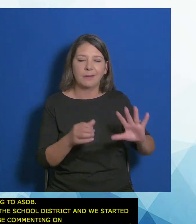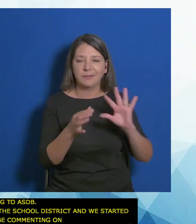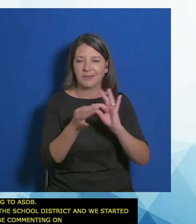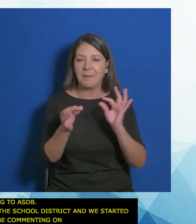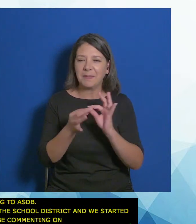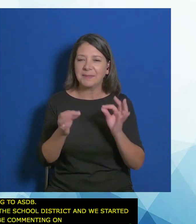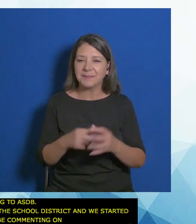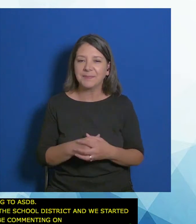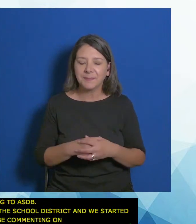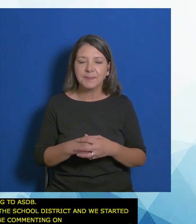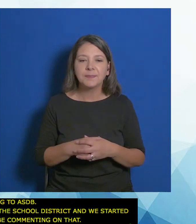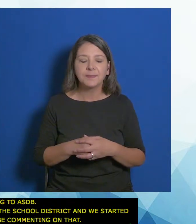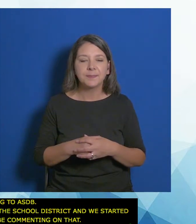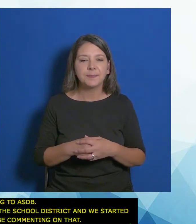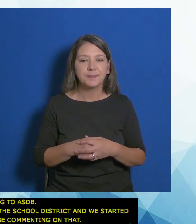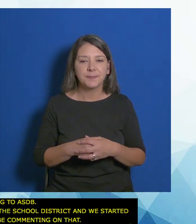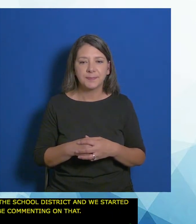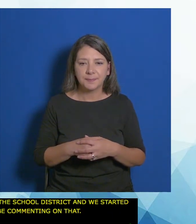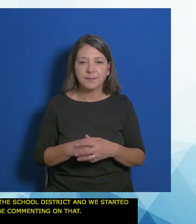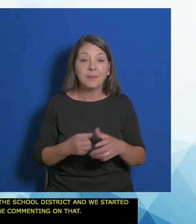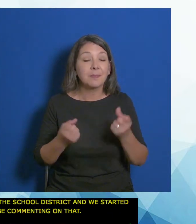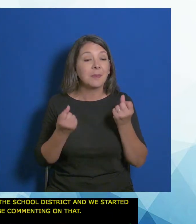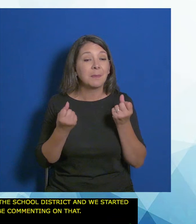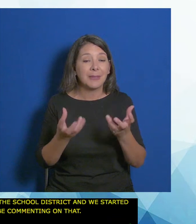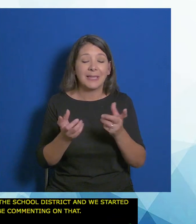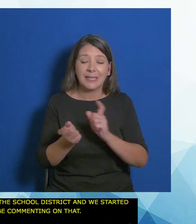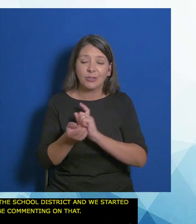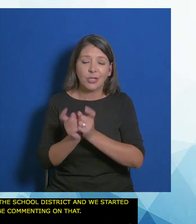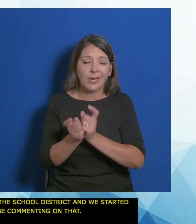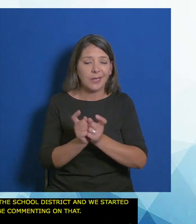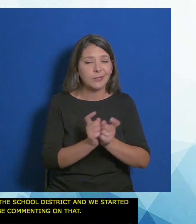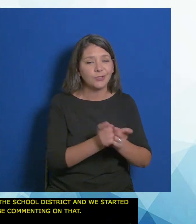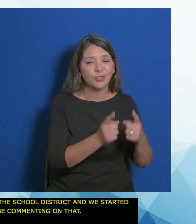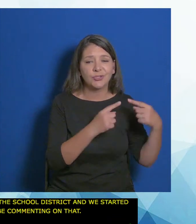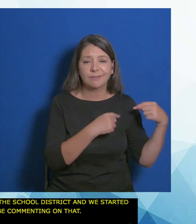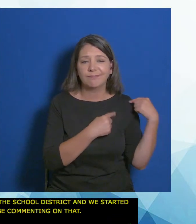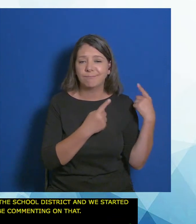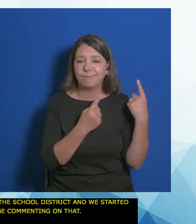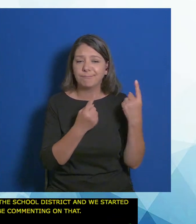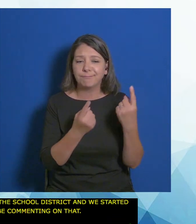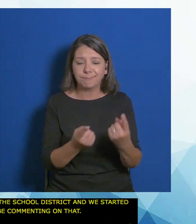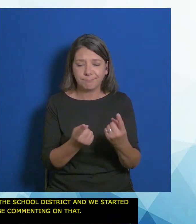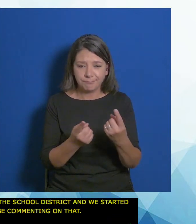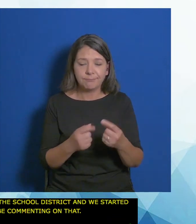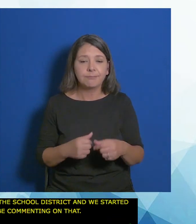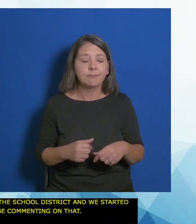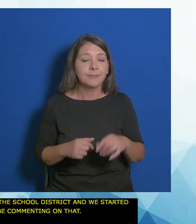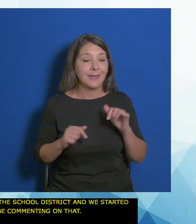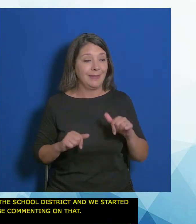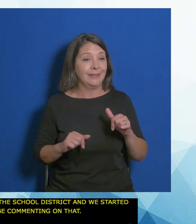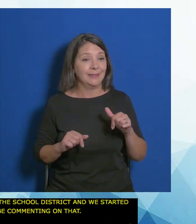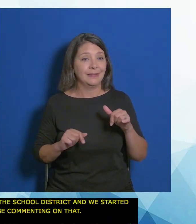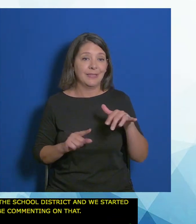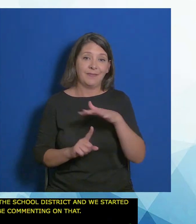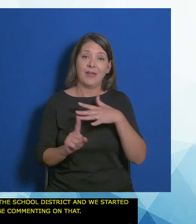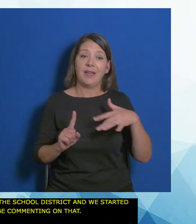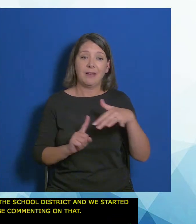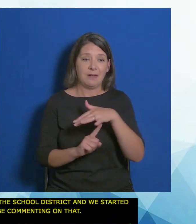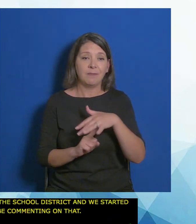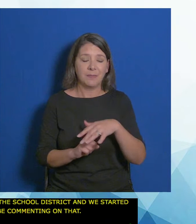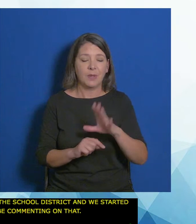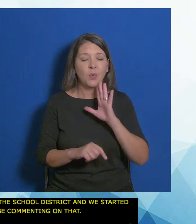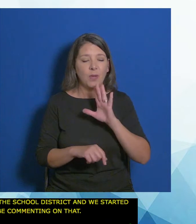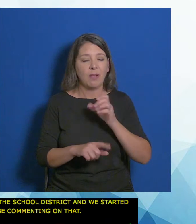A lot of changes have been happening in our environment that will have an impact on our plan for